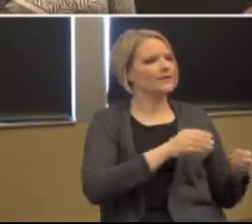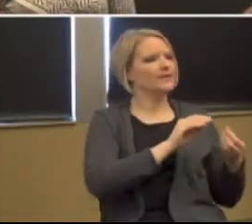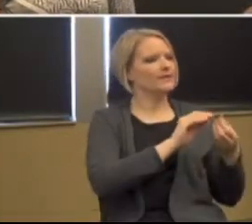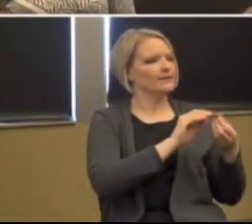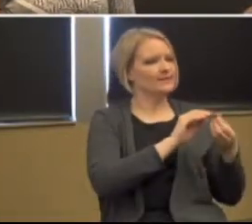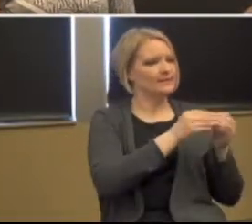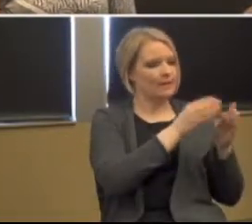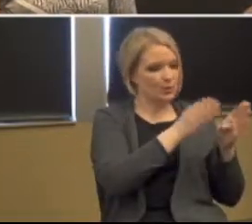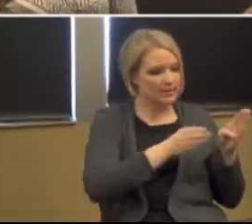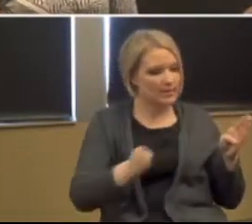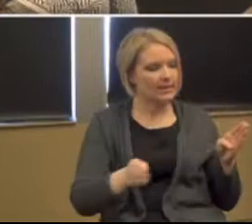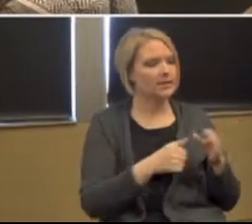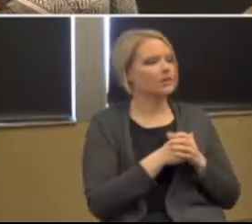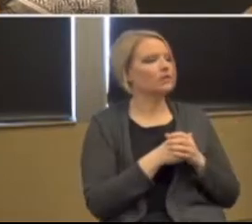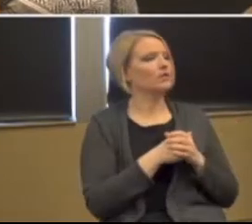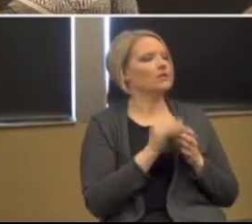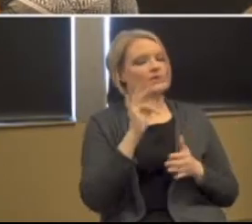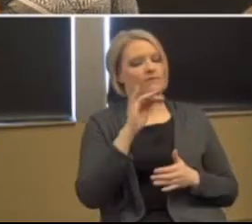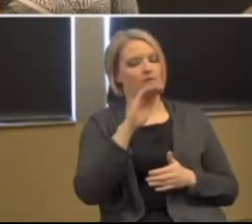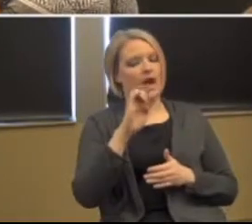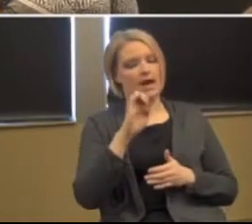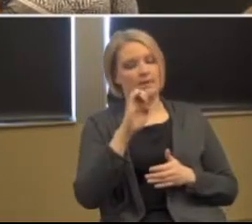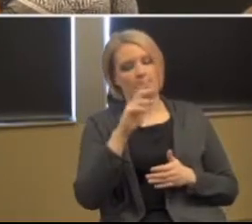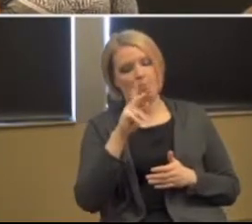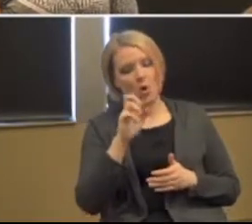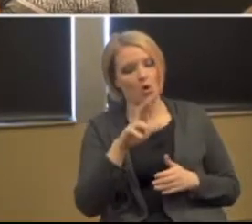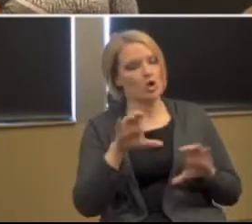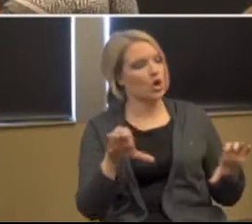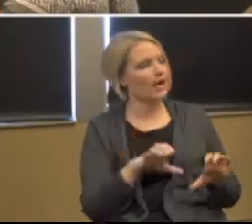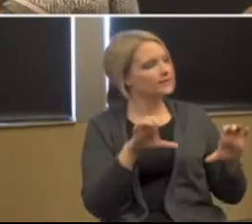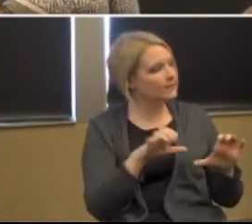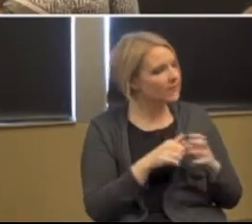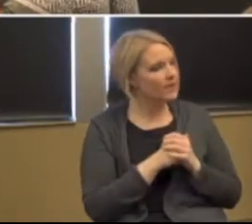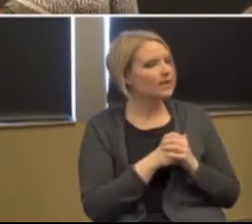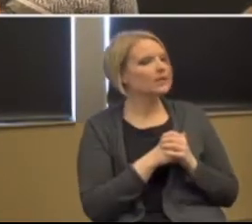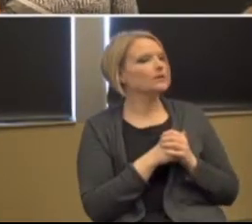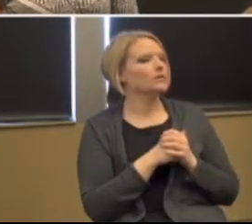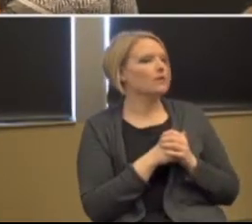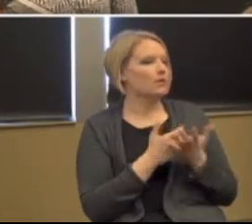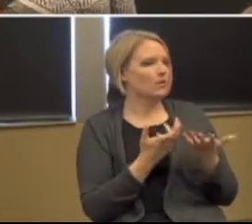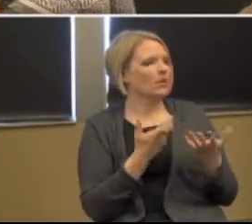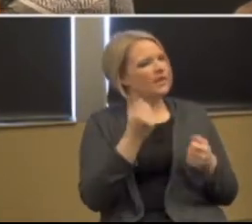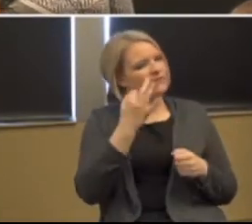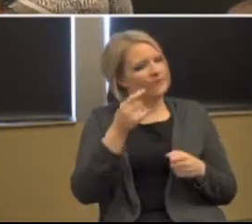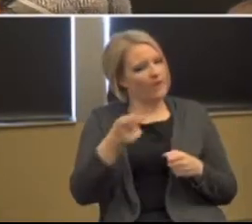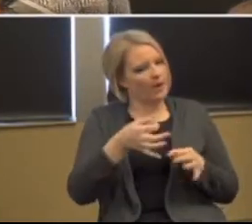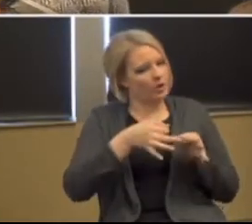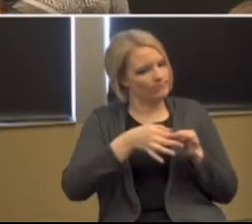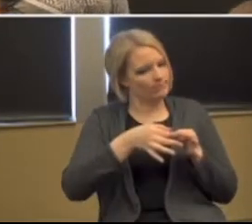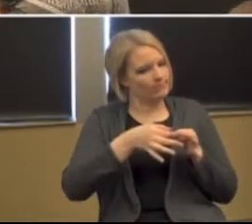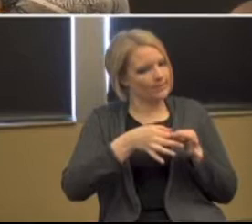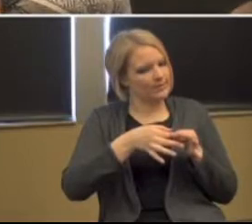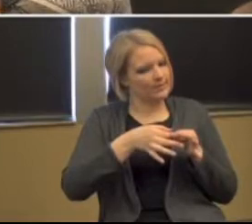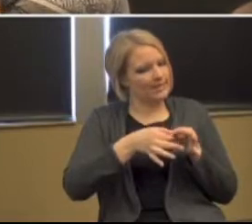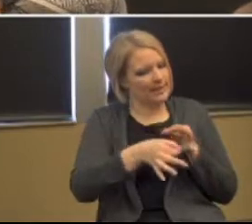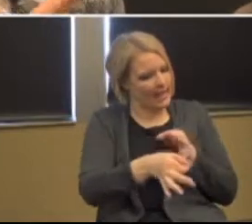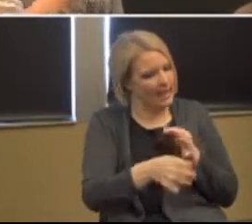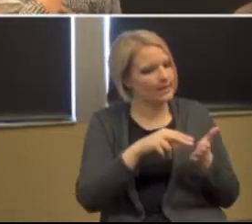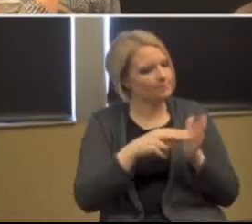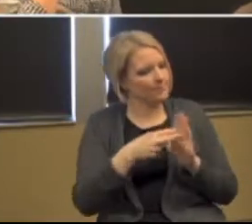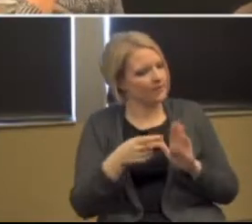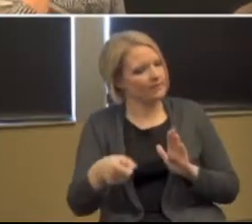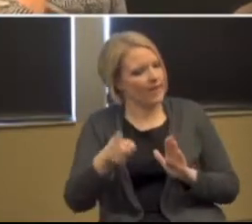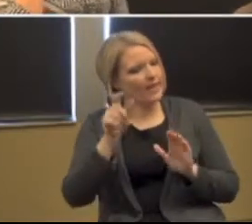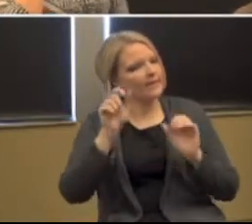patterning, fine motor activities. If you have kids with fine motor delay, this is a great opportunity for them to work on that